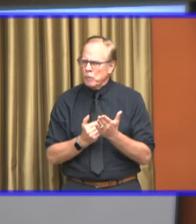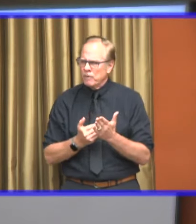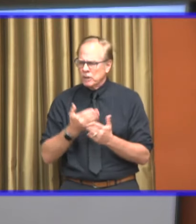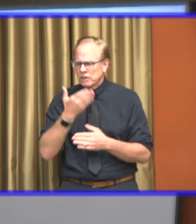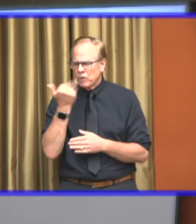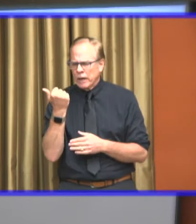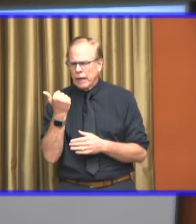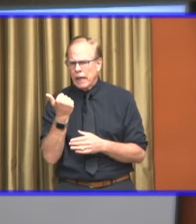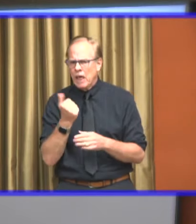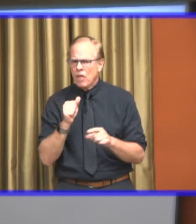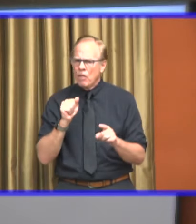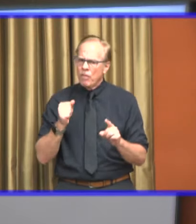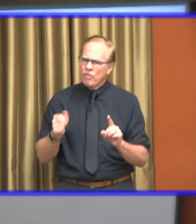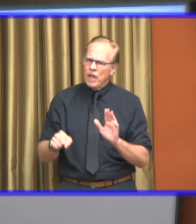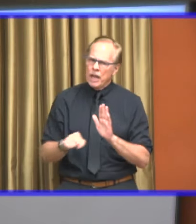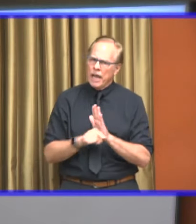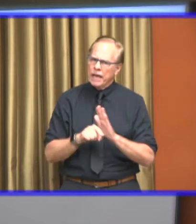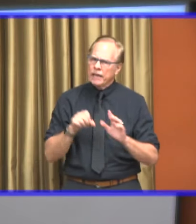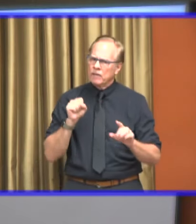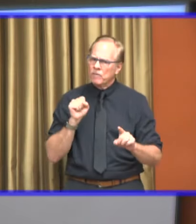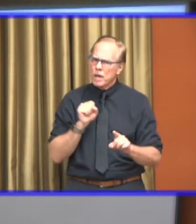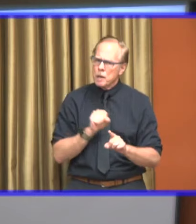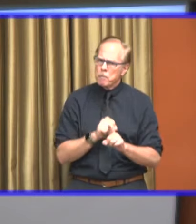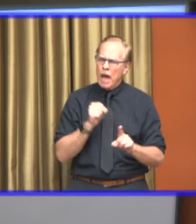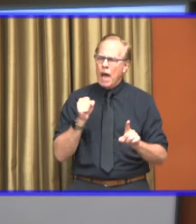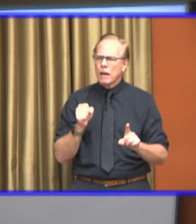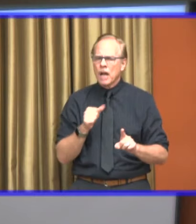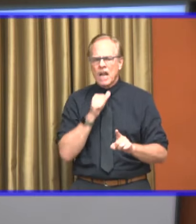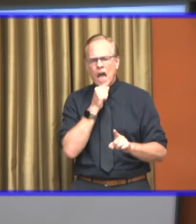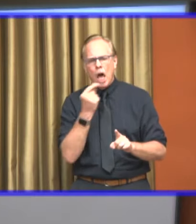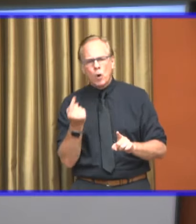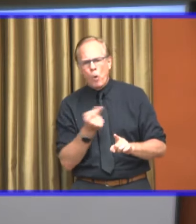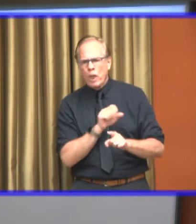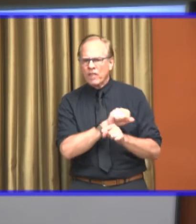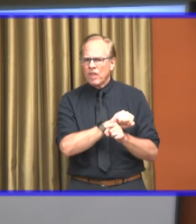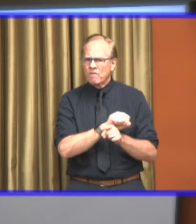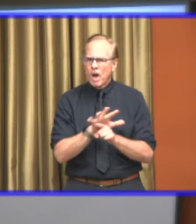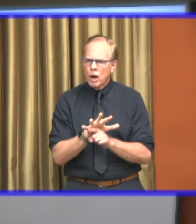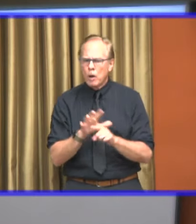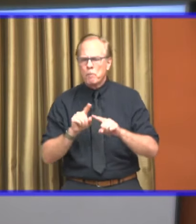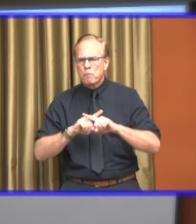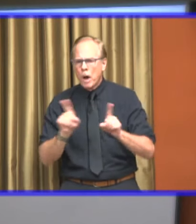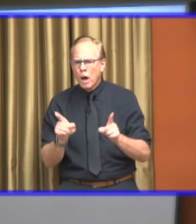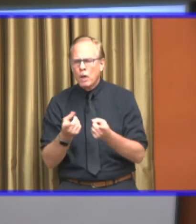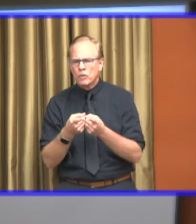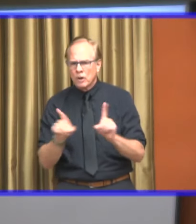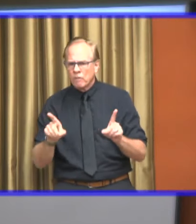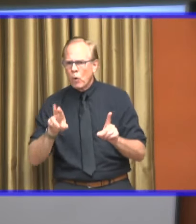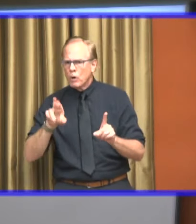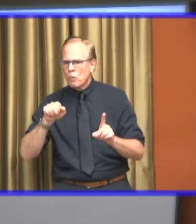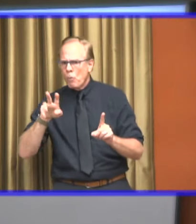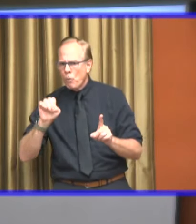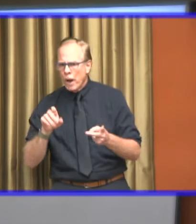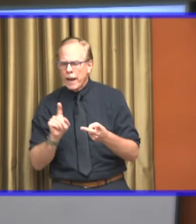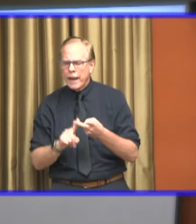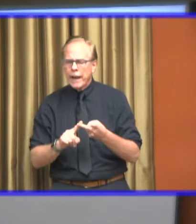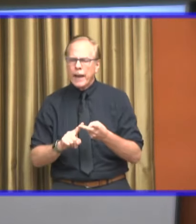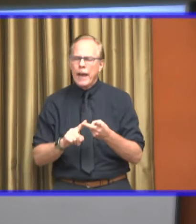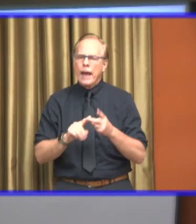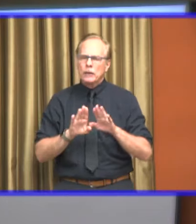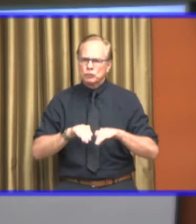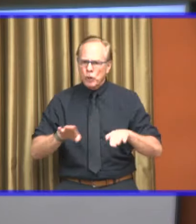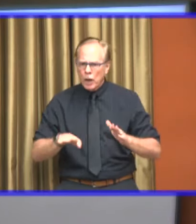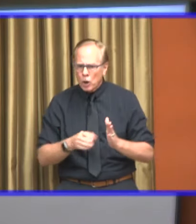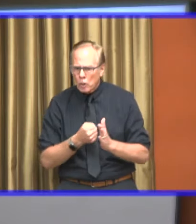impacts beyond just the virus in terms of the divorce rate, the child abuse, the